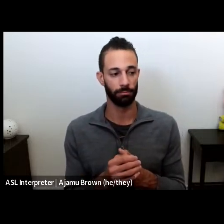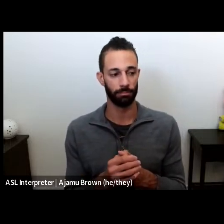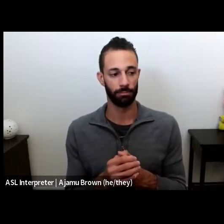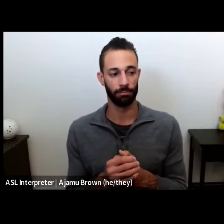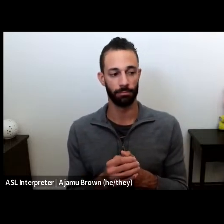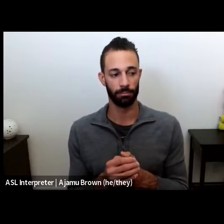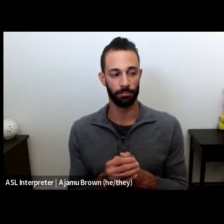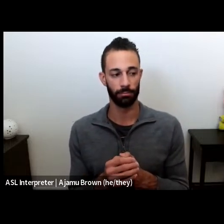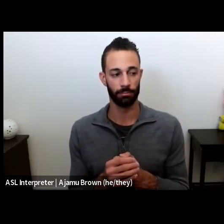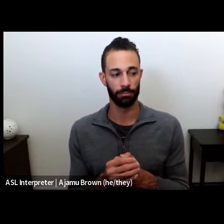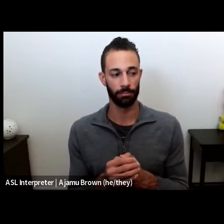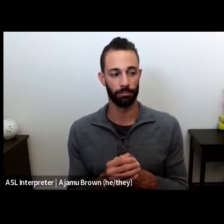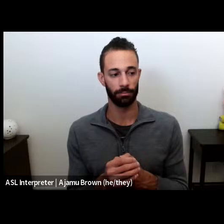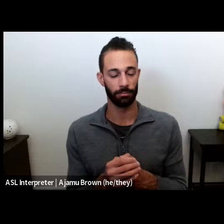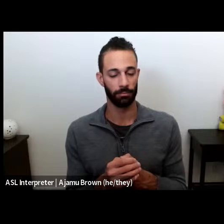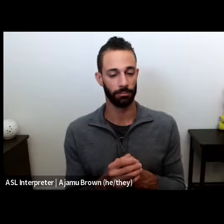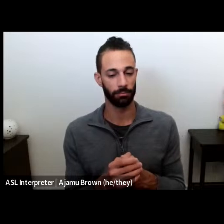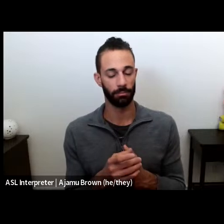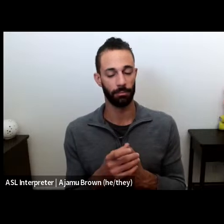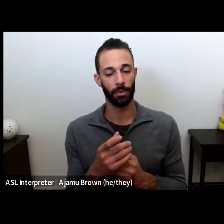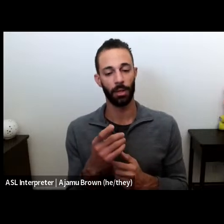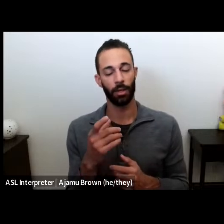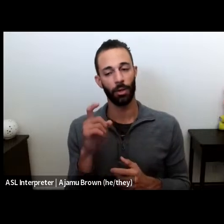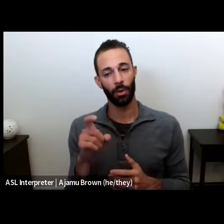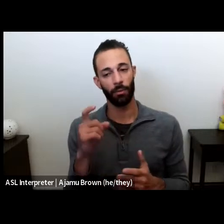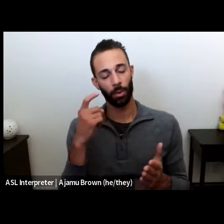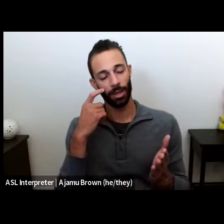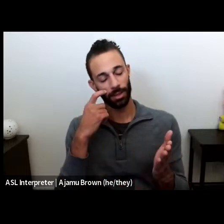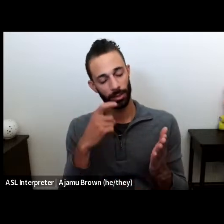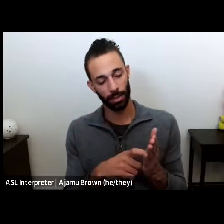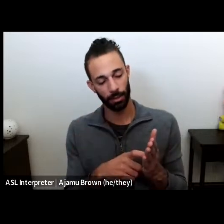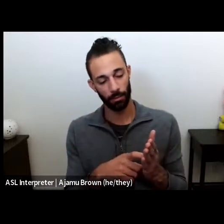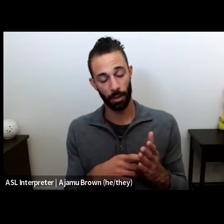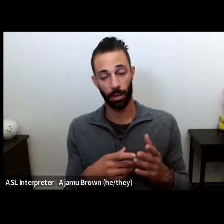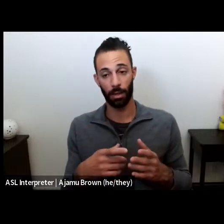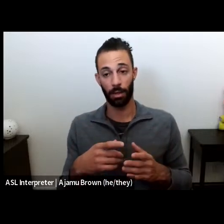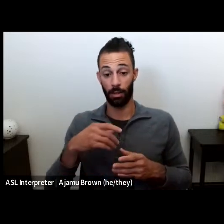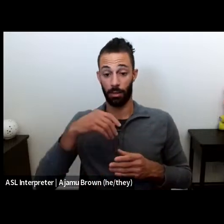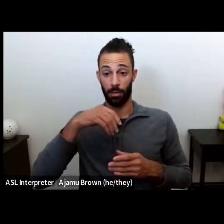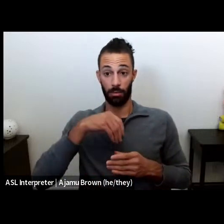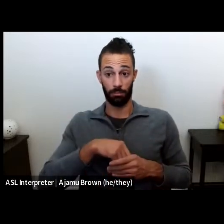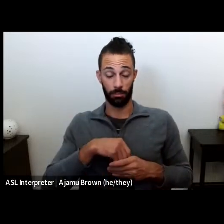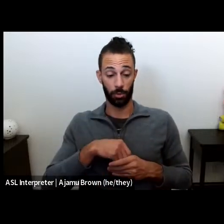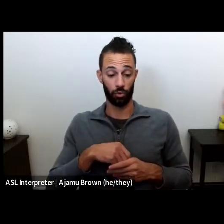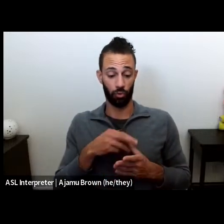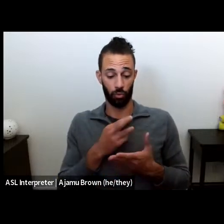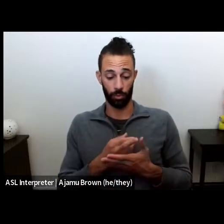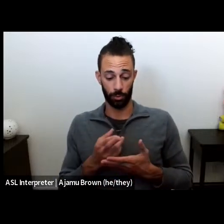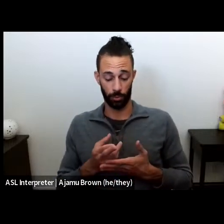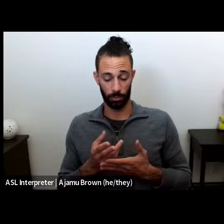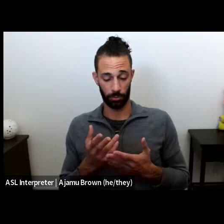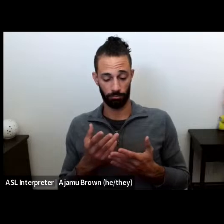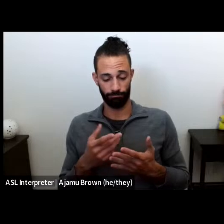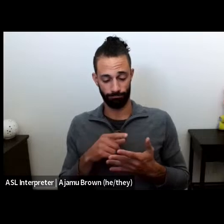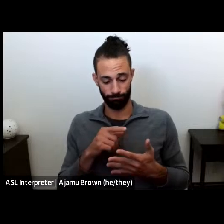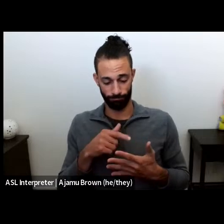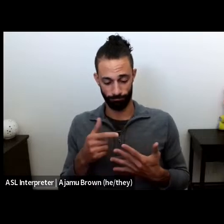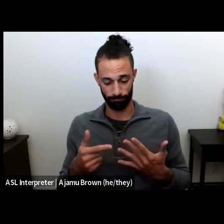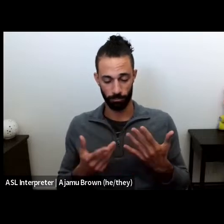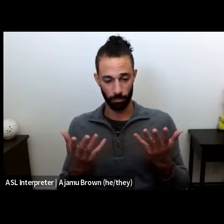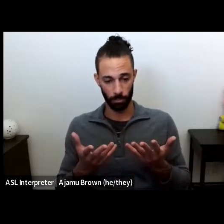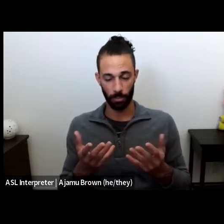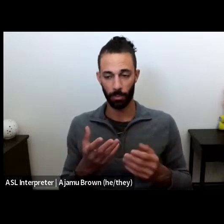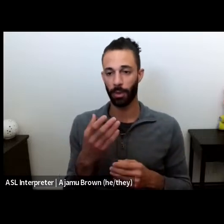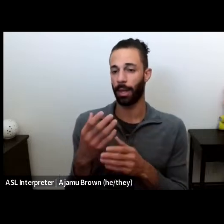where your internal as where your external resources exist for